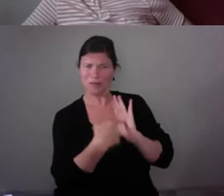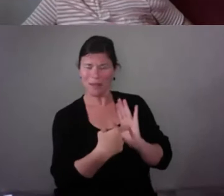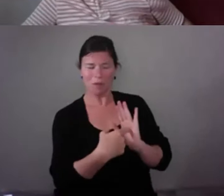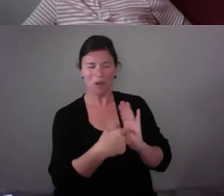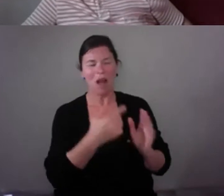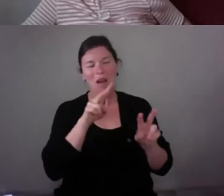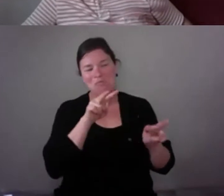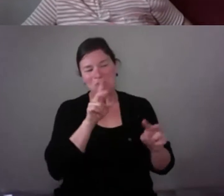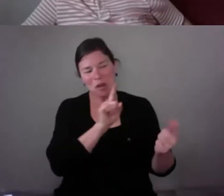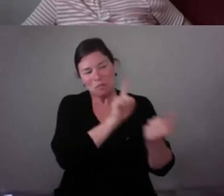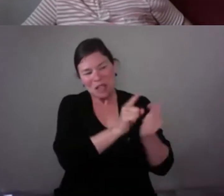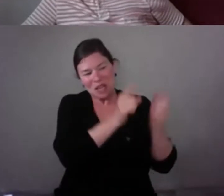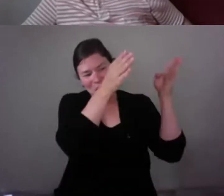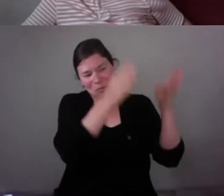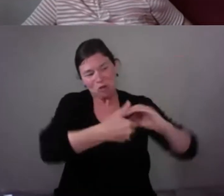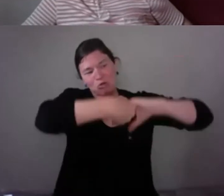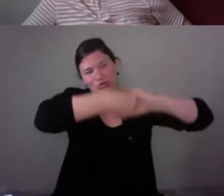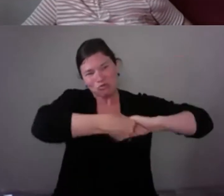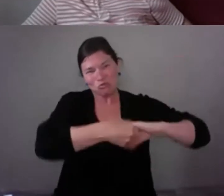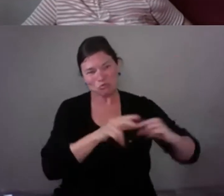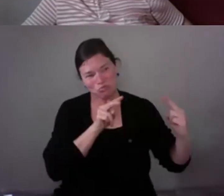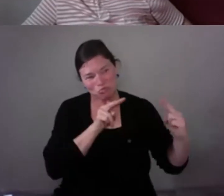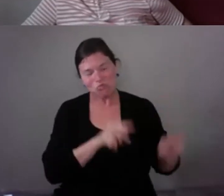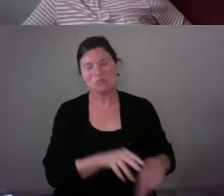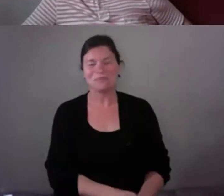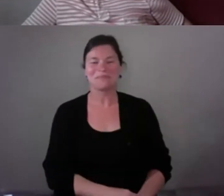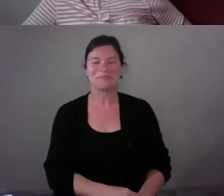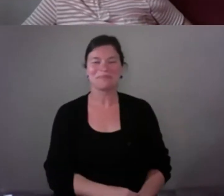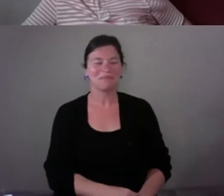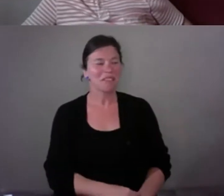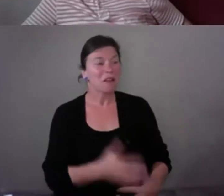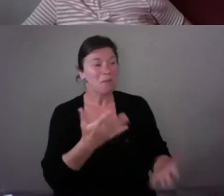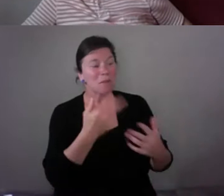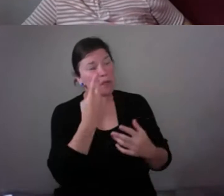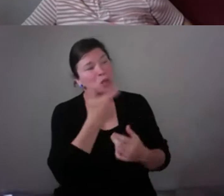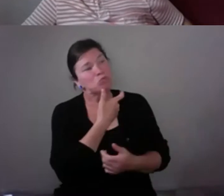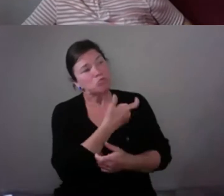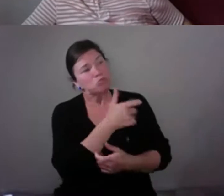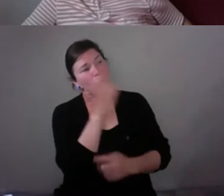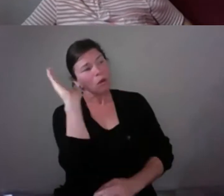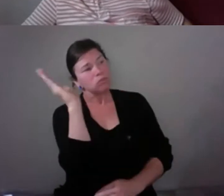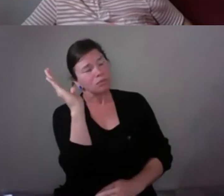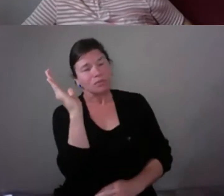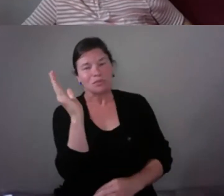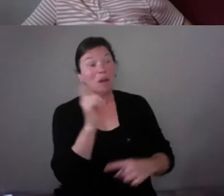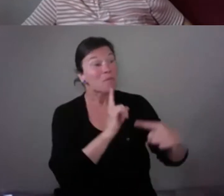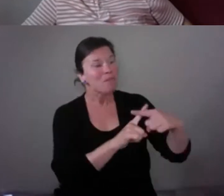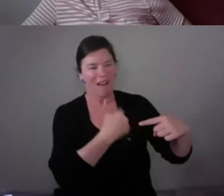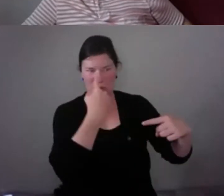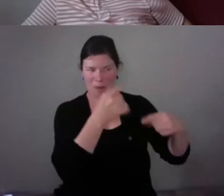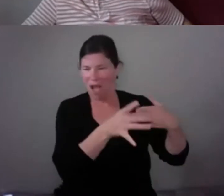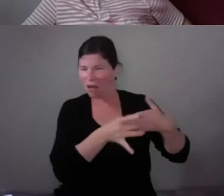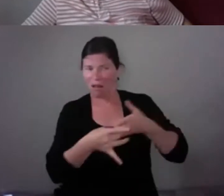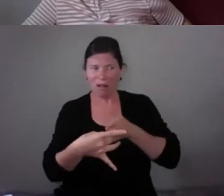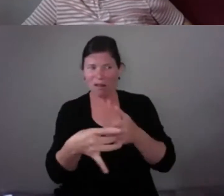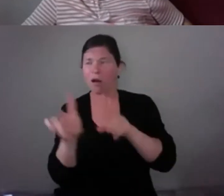meeting you in person and hearing you speak and showing you around Alaska. So,